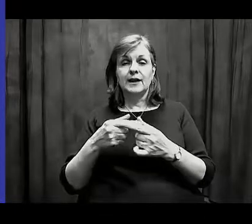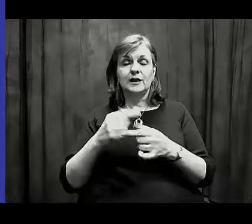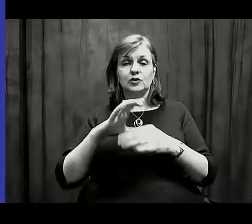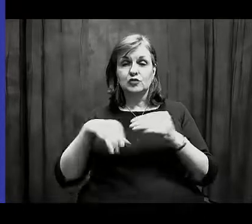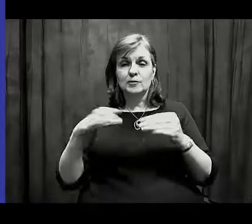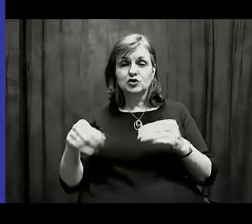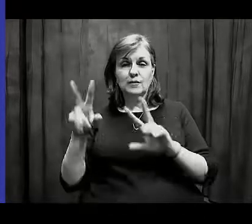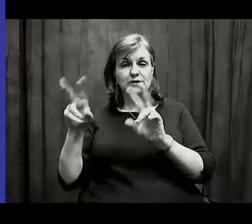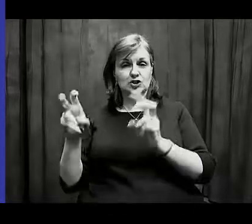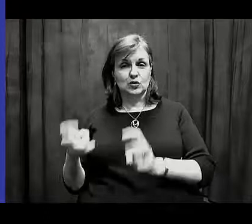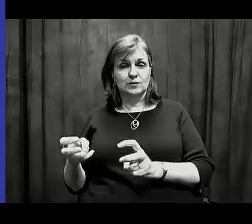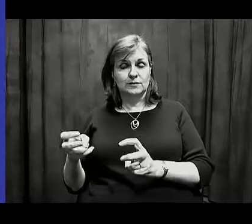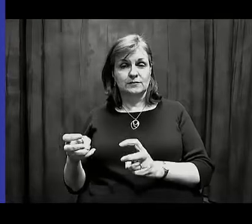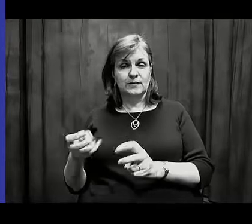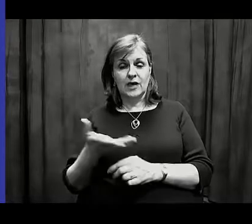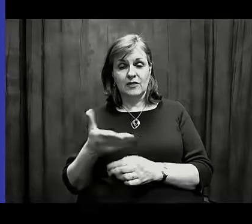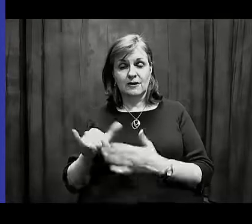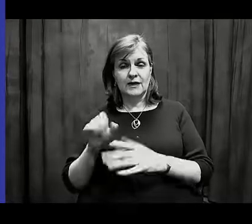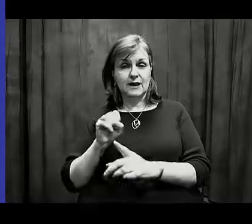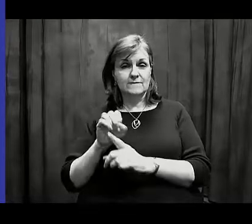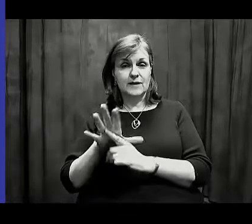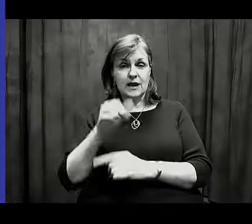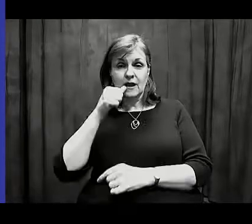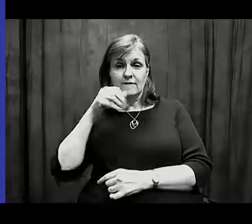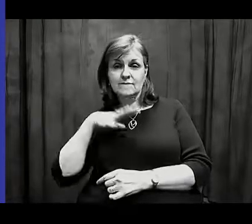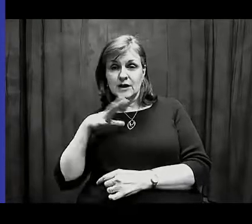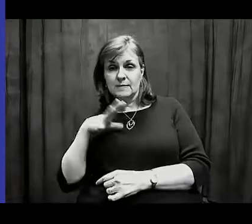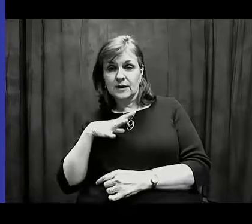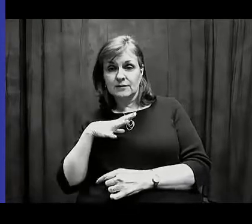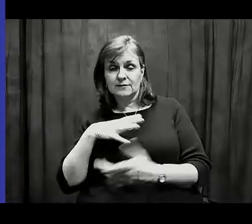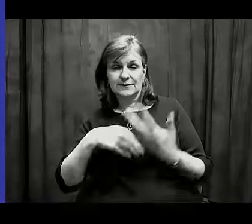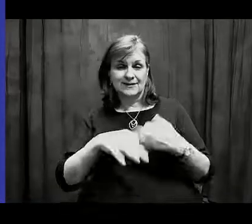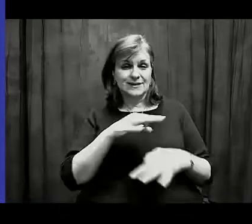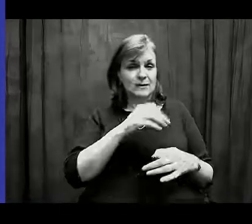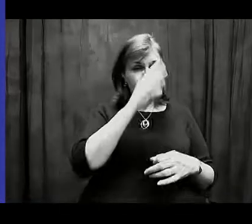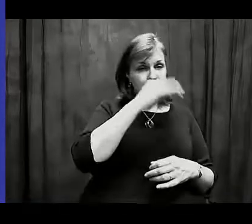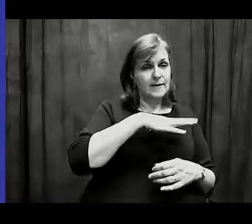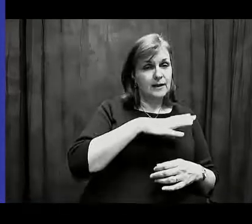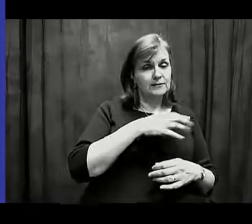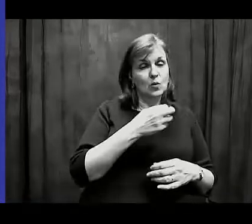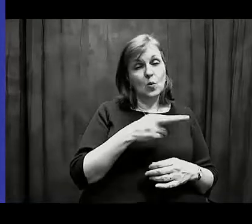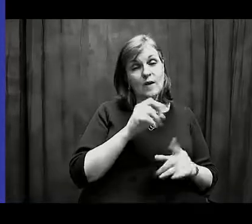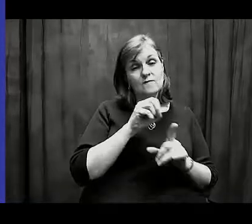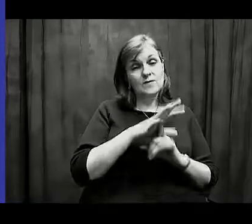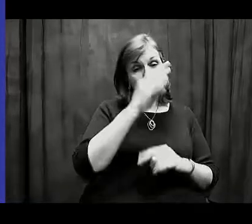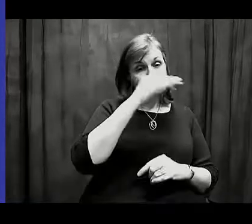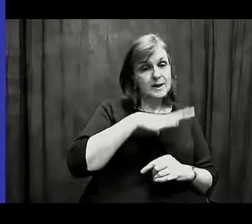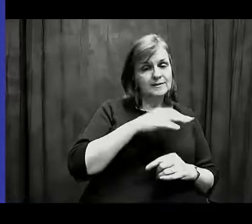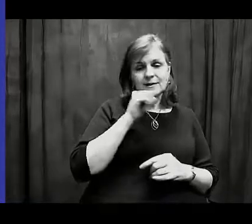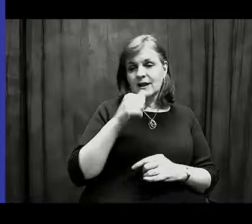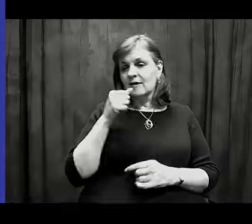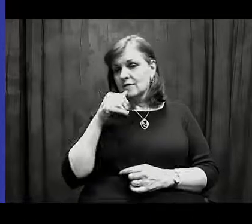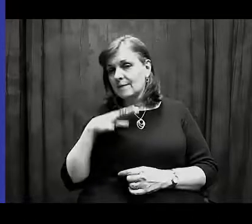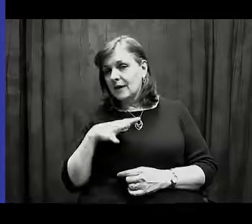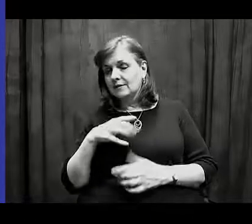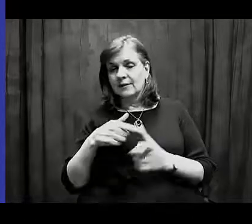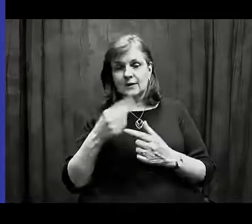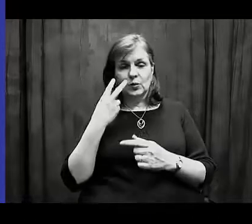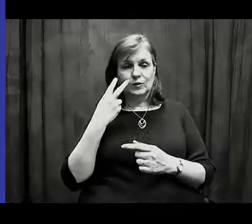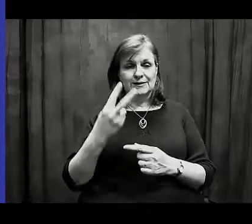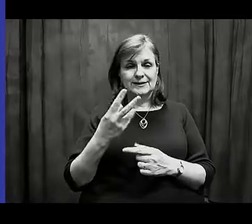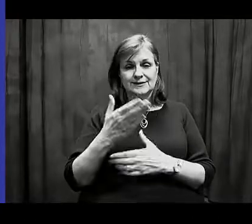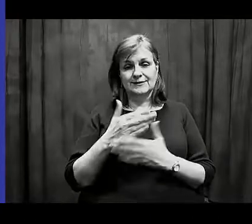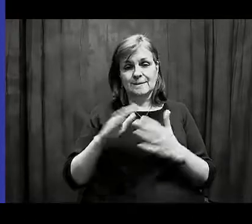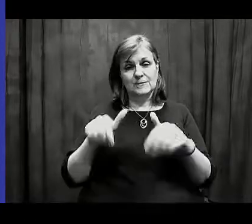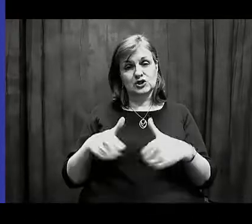genes and chromosome issues, things that affect females versus males, males versus